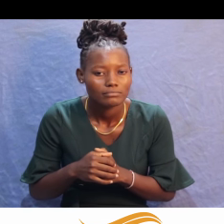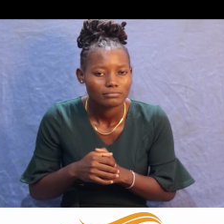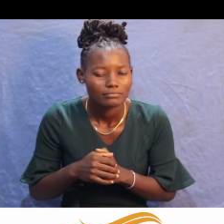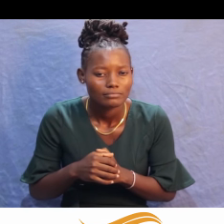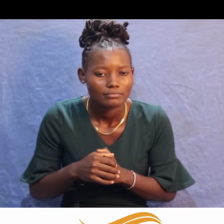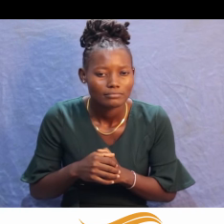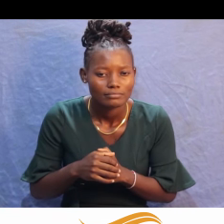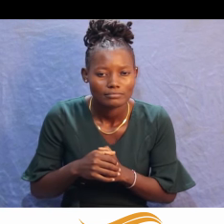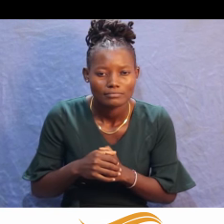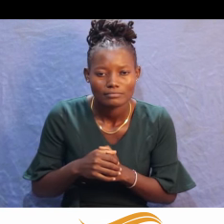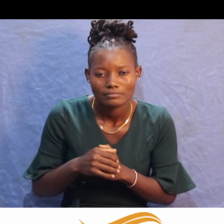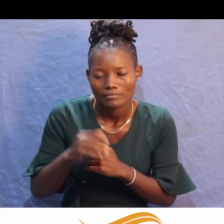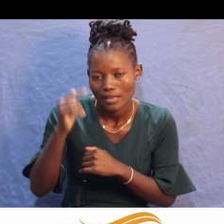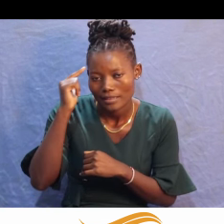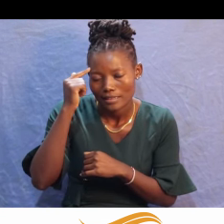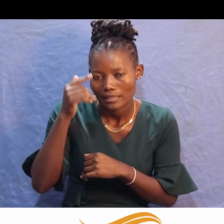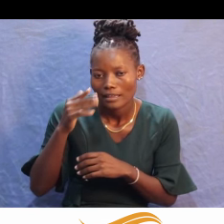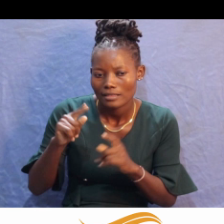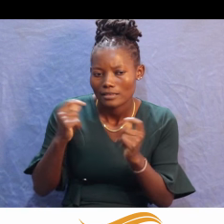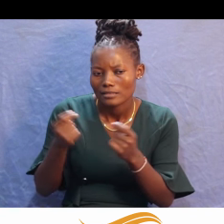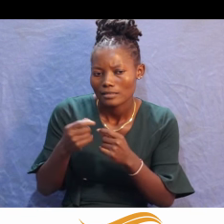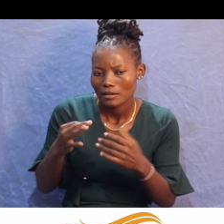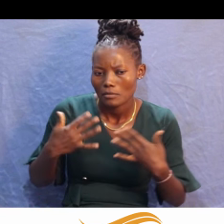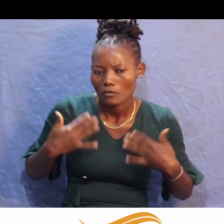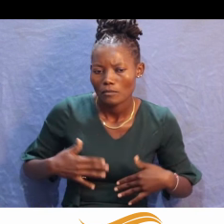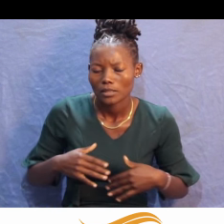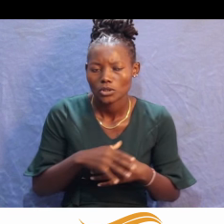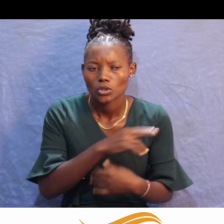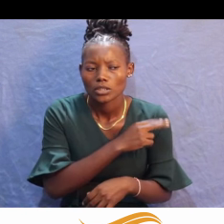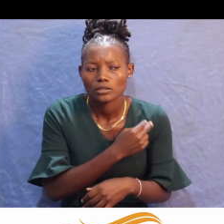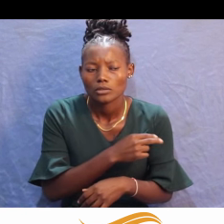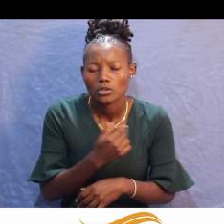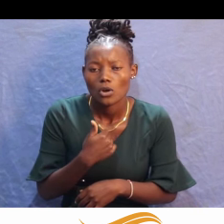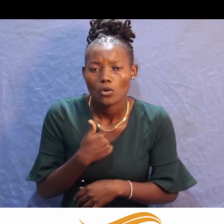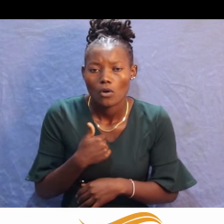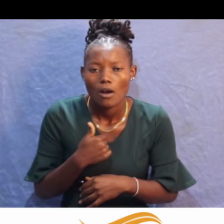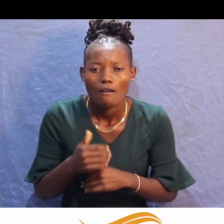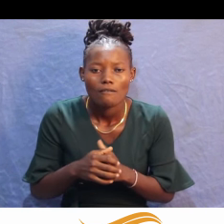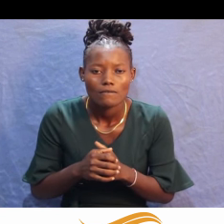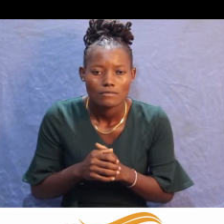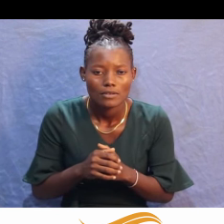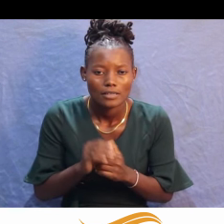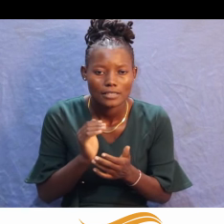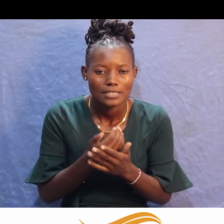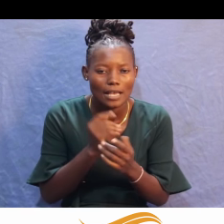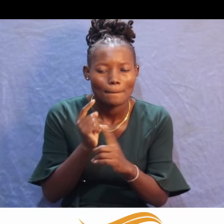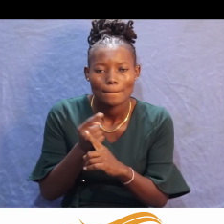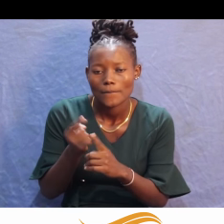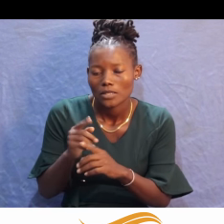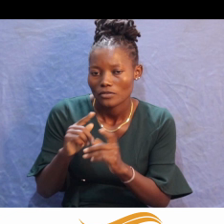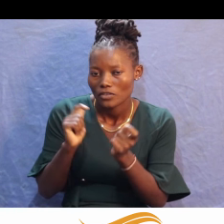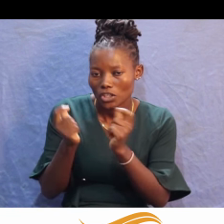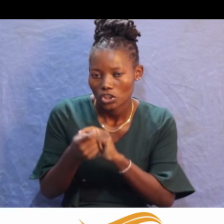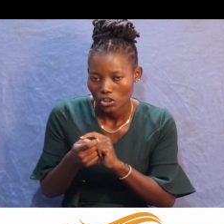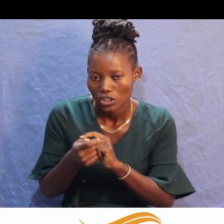If you encounter this type of person in a hospital setting, you've got some serious challenges